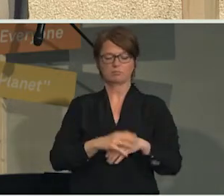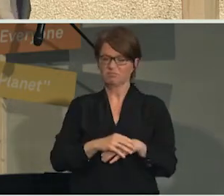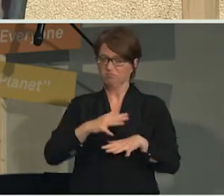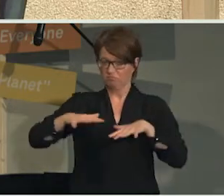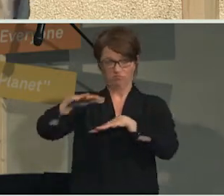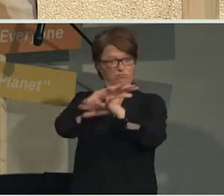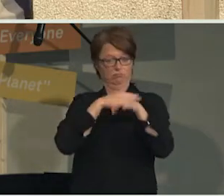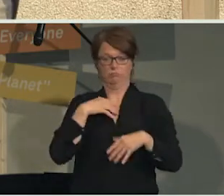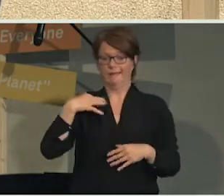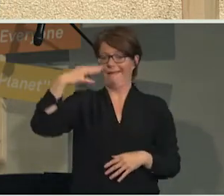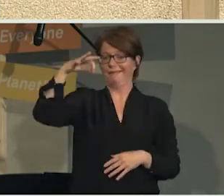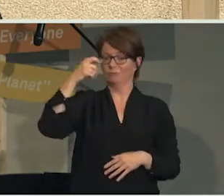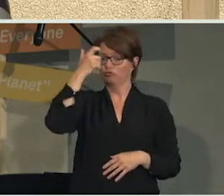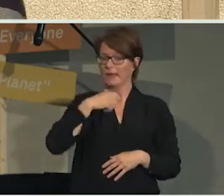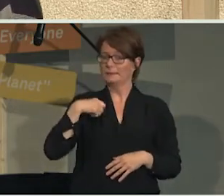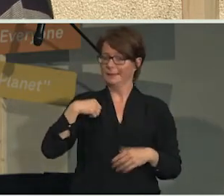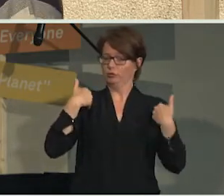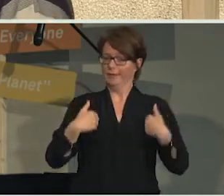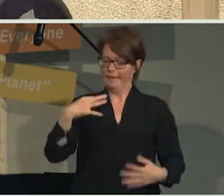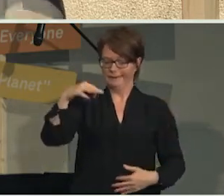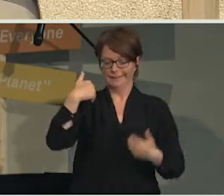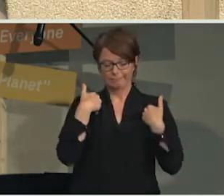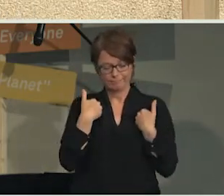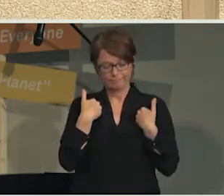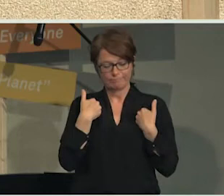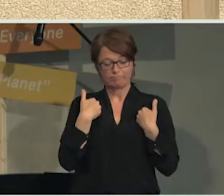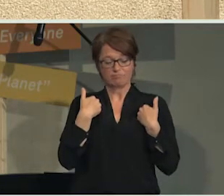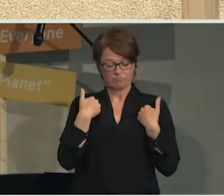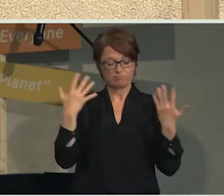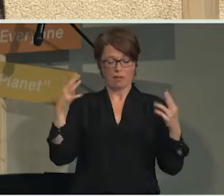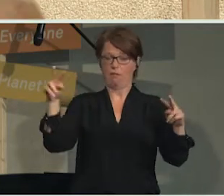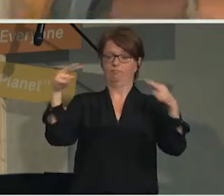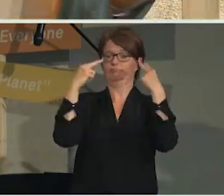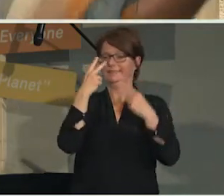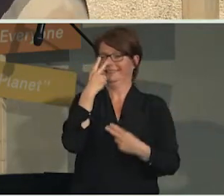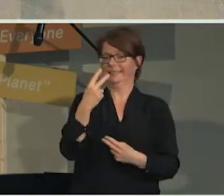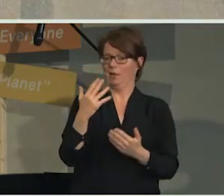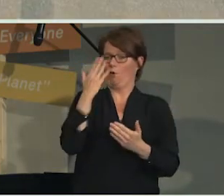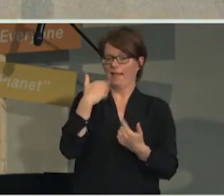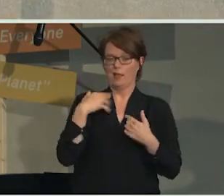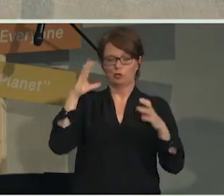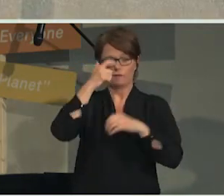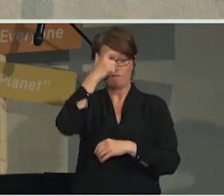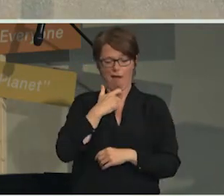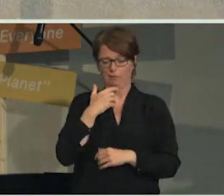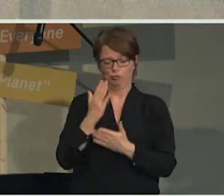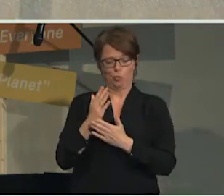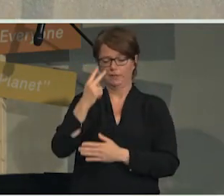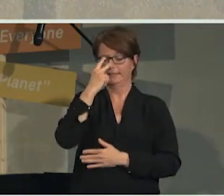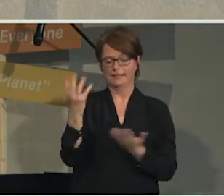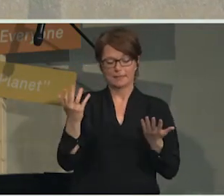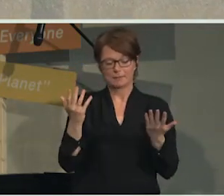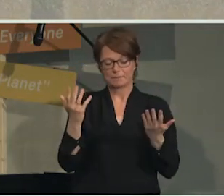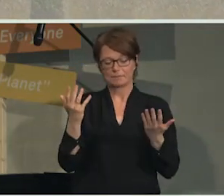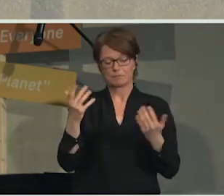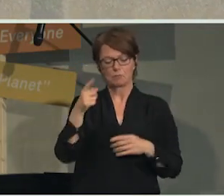good in math, she's good in running, she beats the boys. And of course, they will be always seeing me, I'll go to